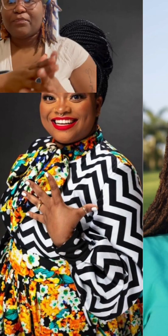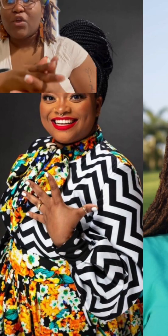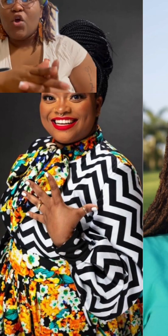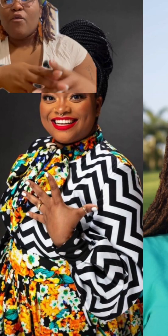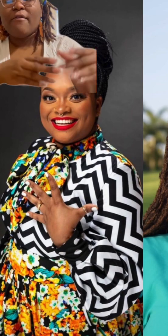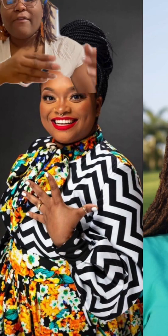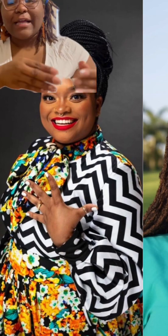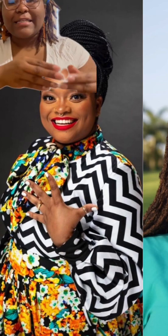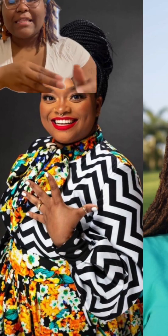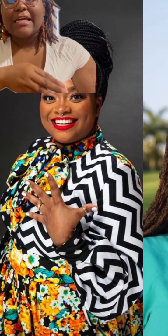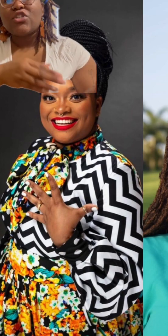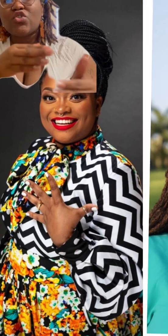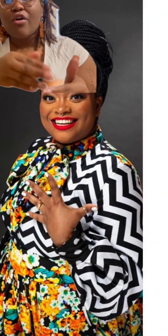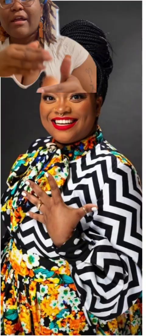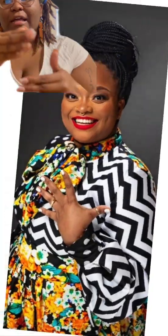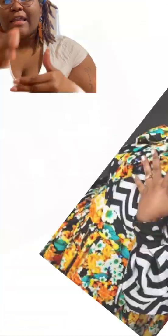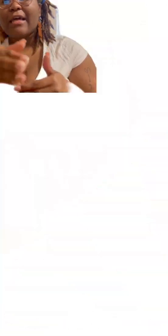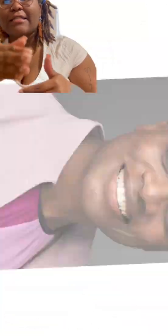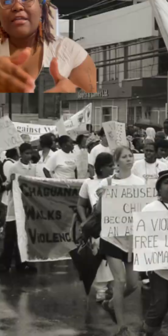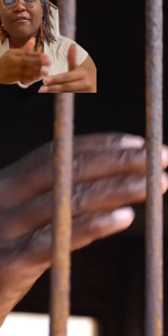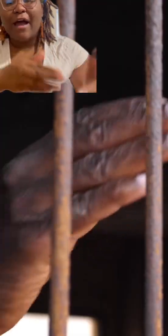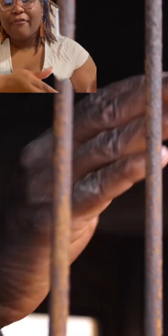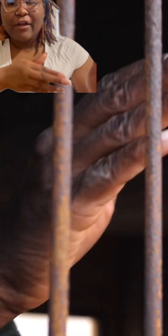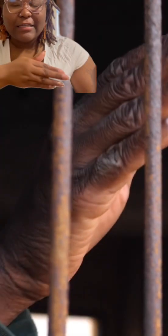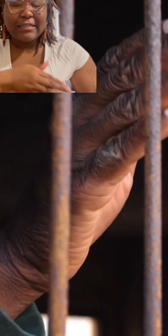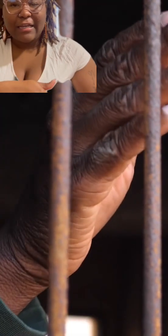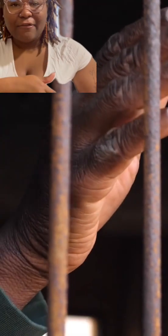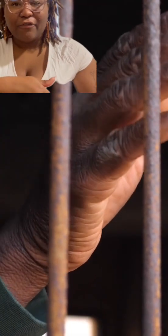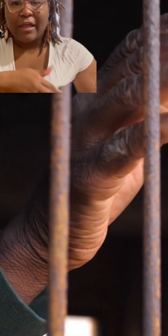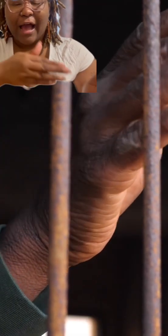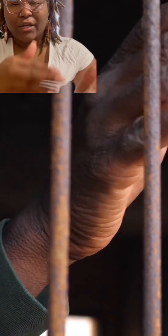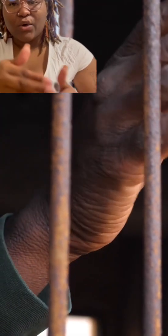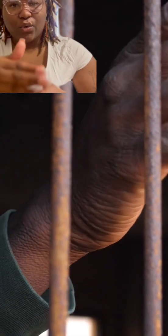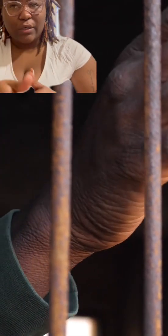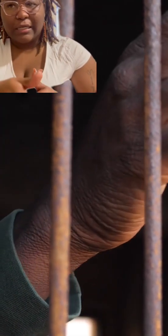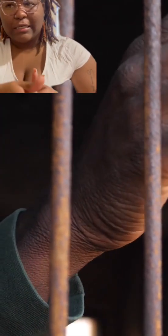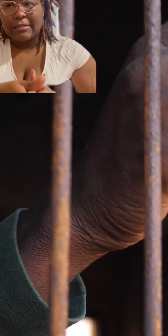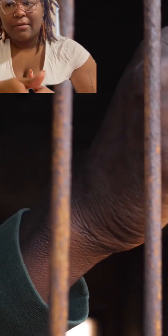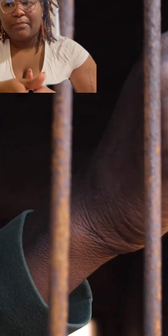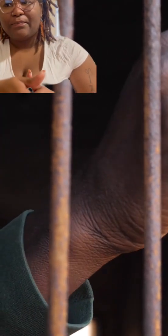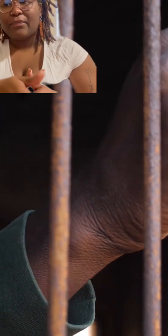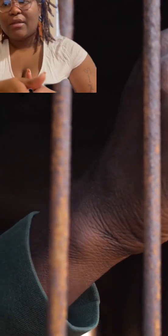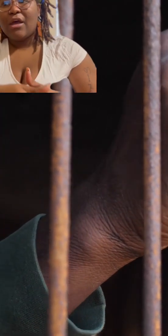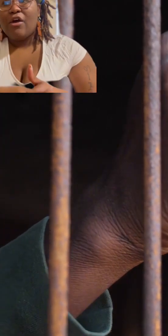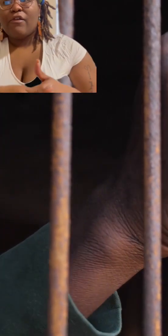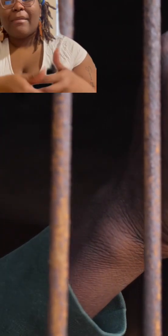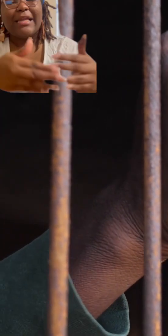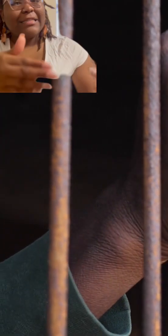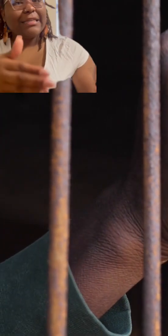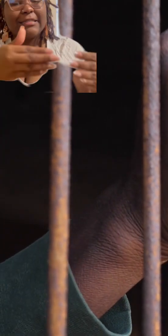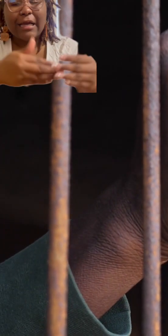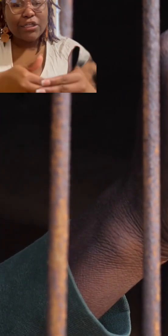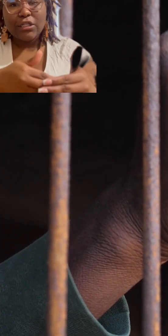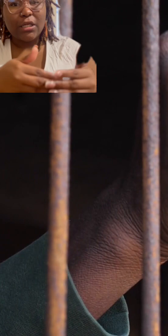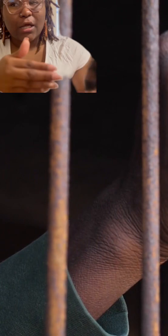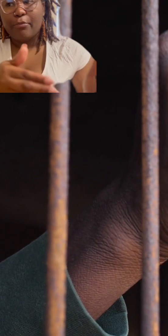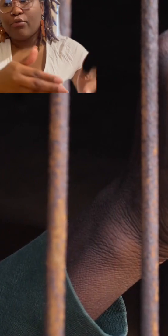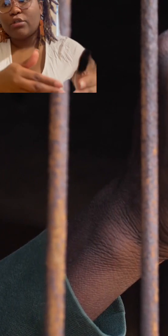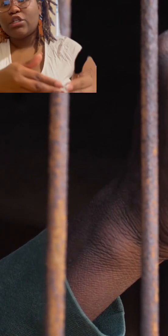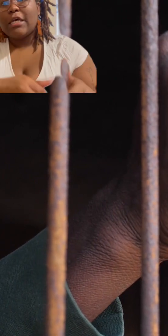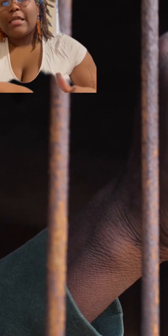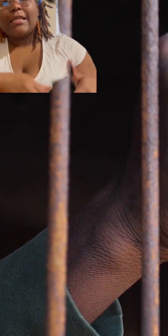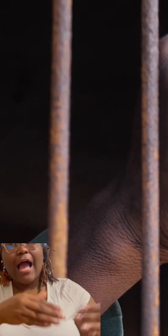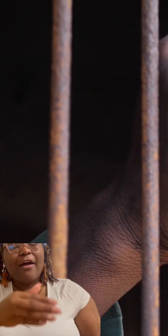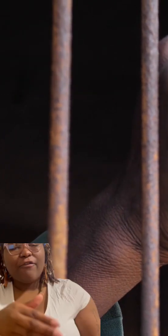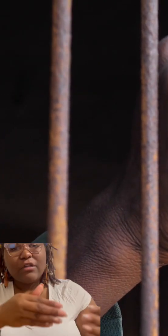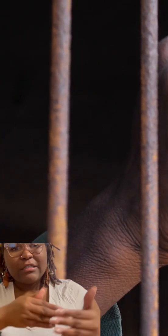heritage, reflecting the historical legacy of African slavery and colonialism. From an intersectional